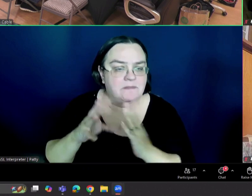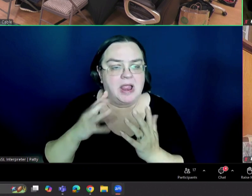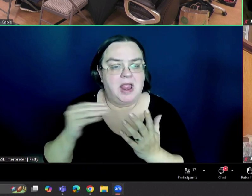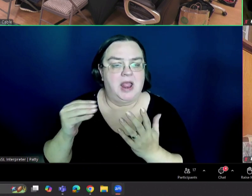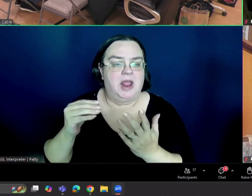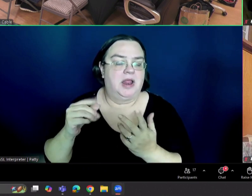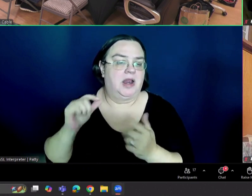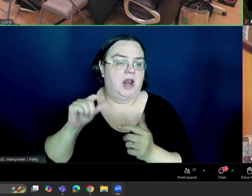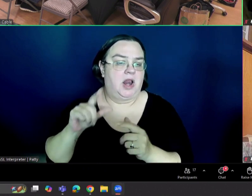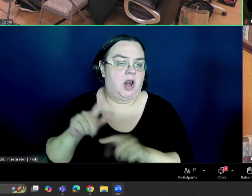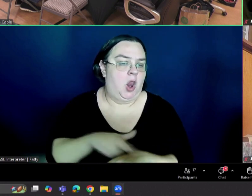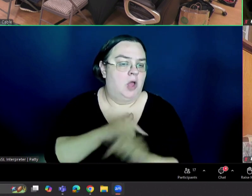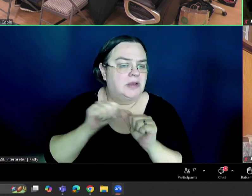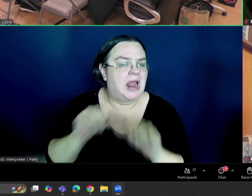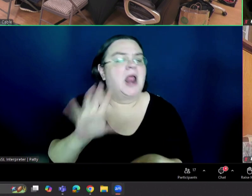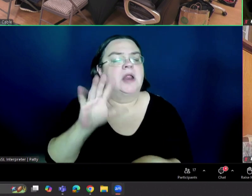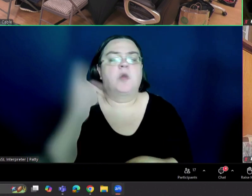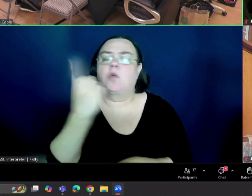in business?